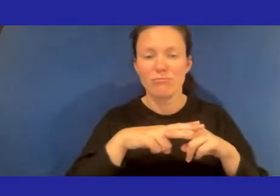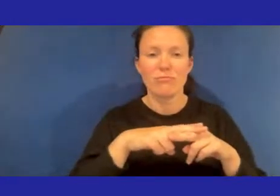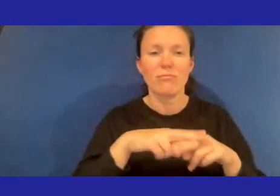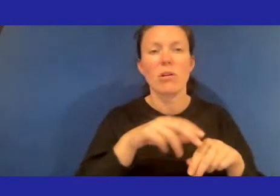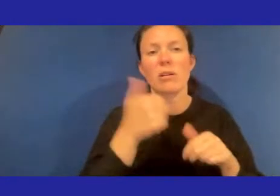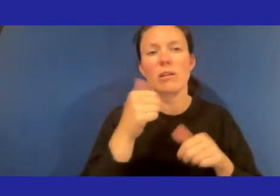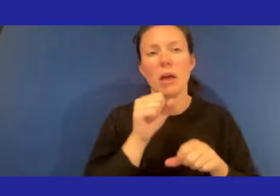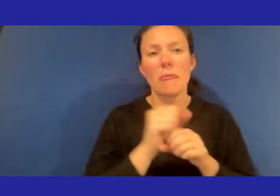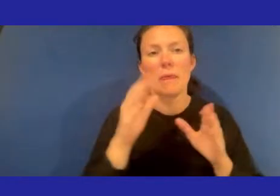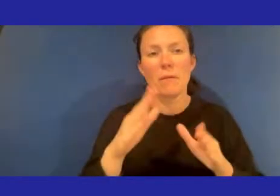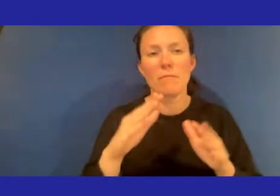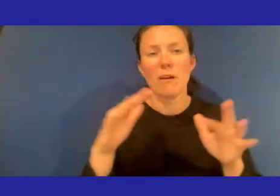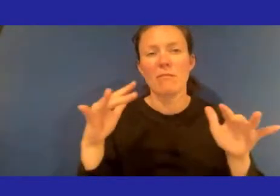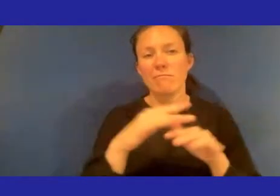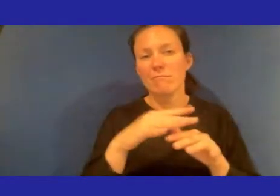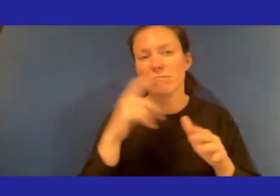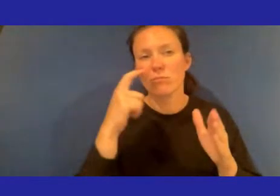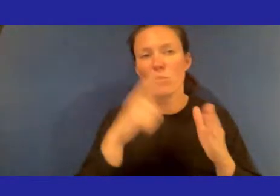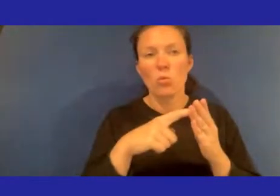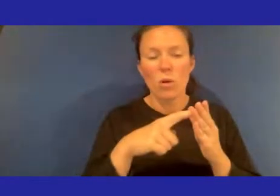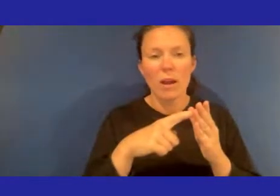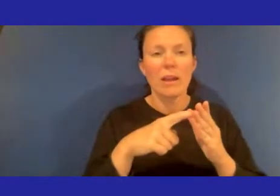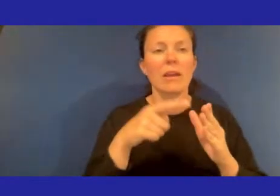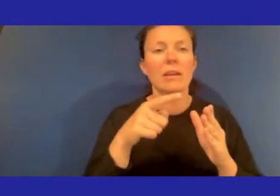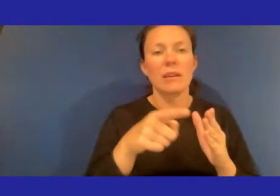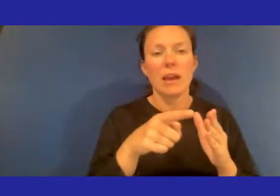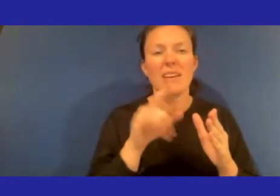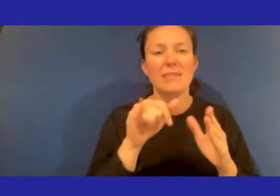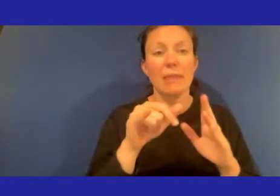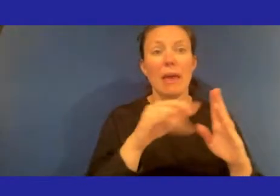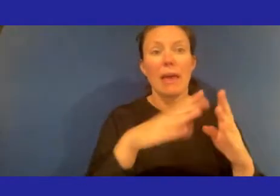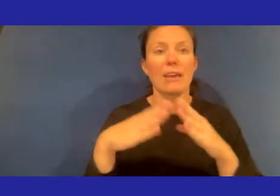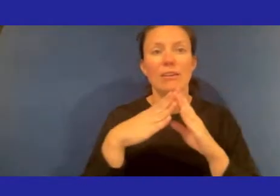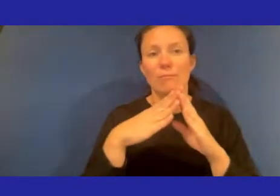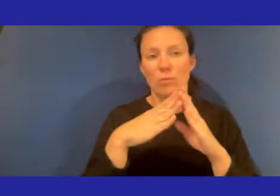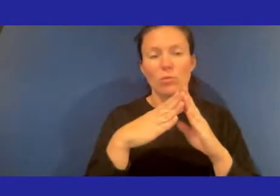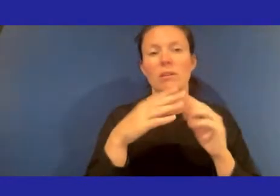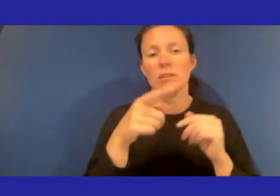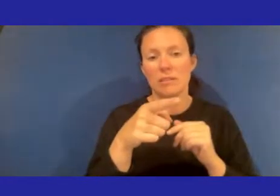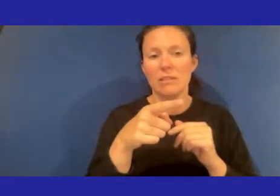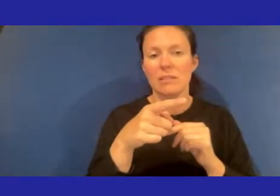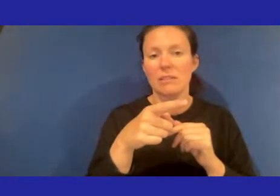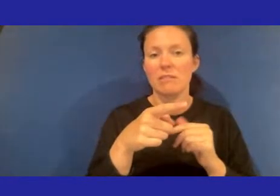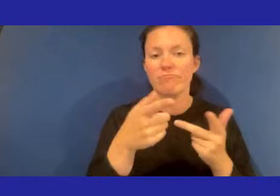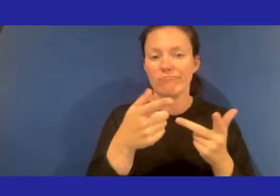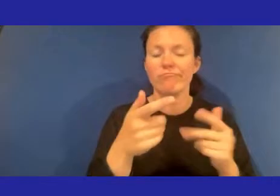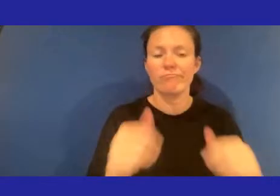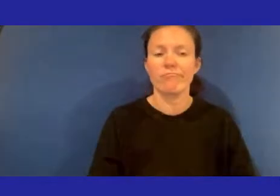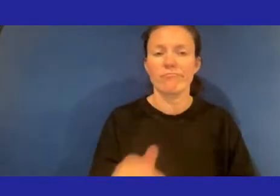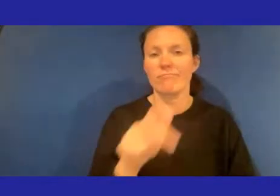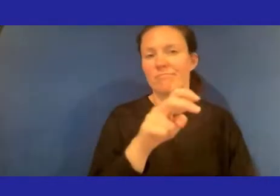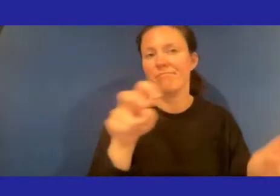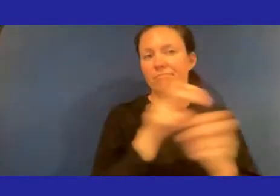be recognizing the community and in participating.